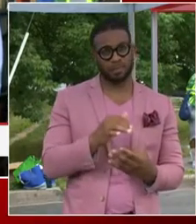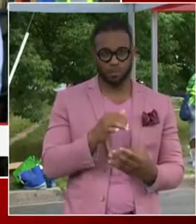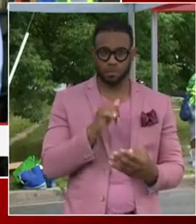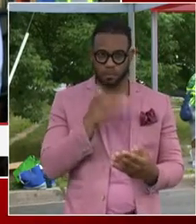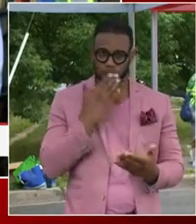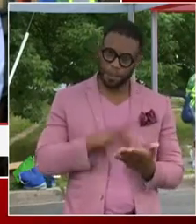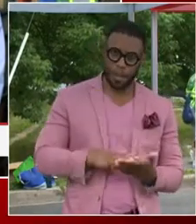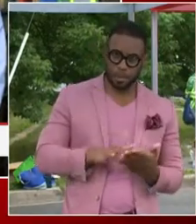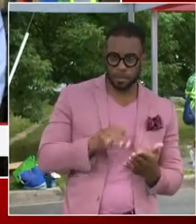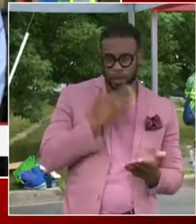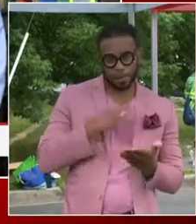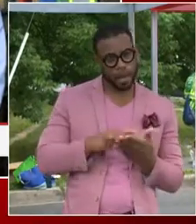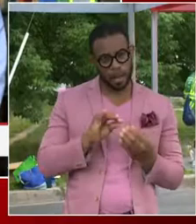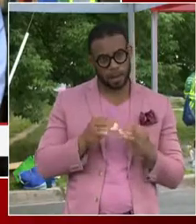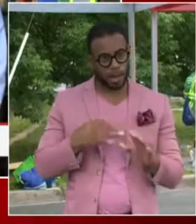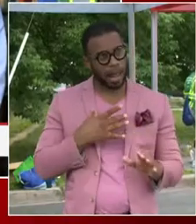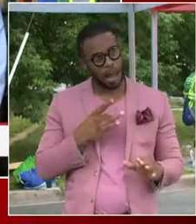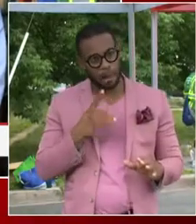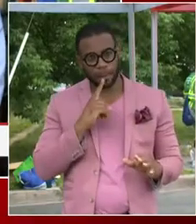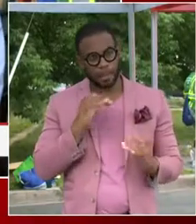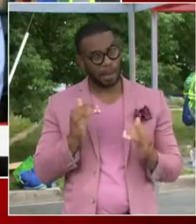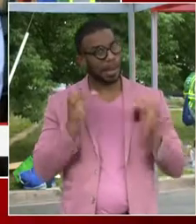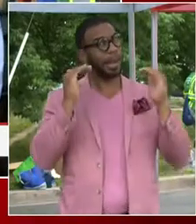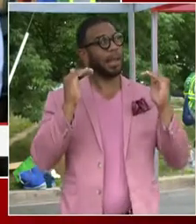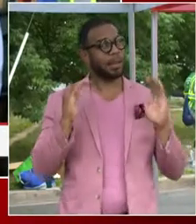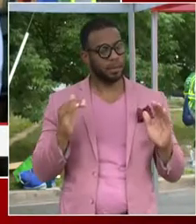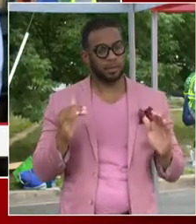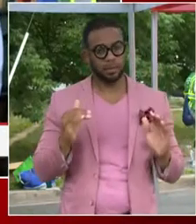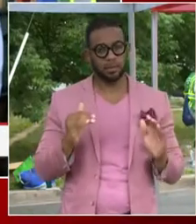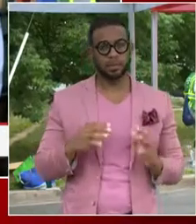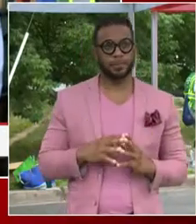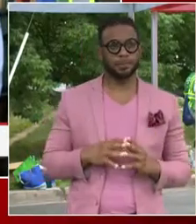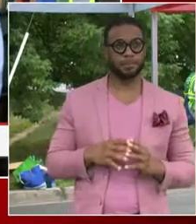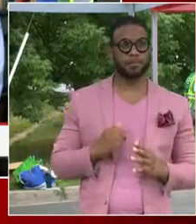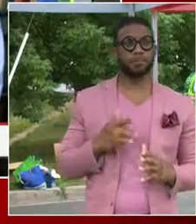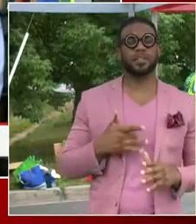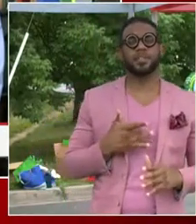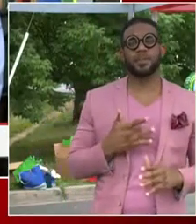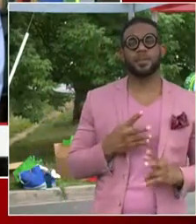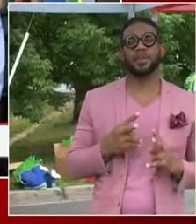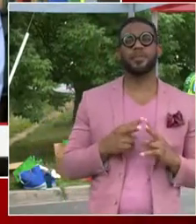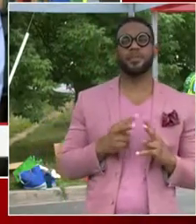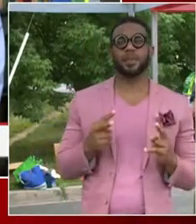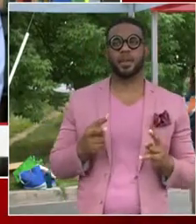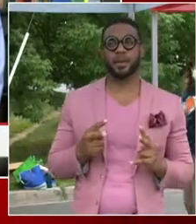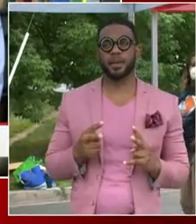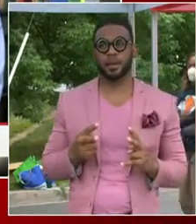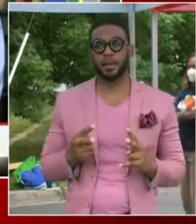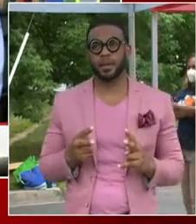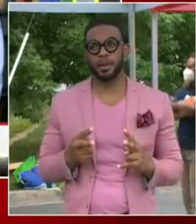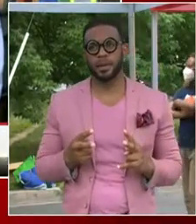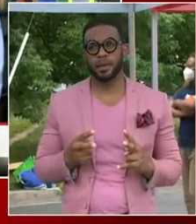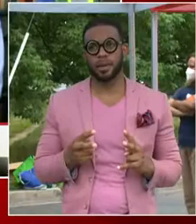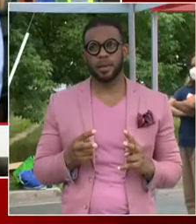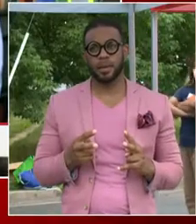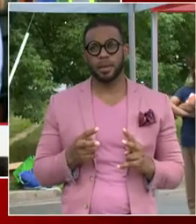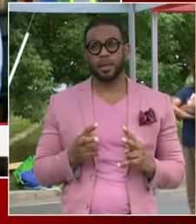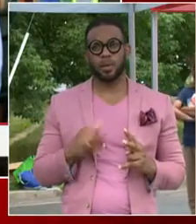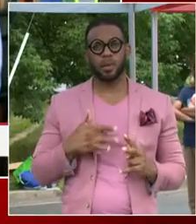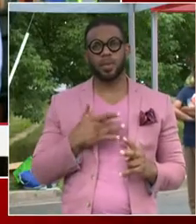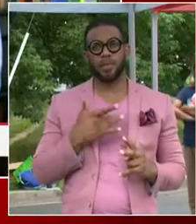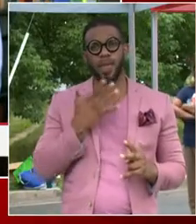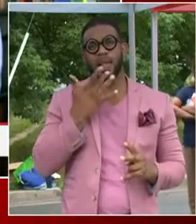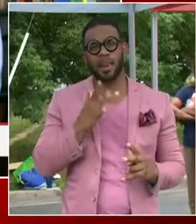bad. That's not a bad number. I like it to be a lot higher. I feel very, we